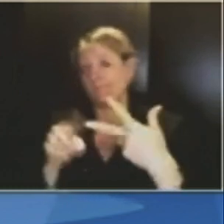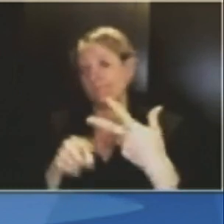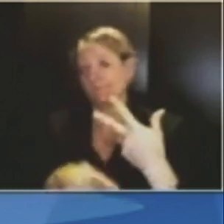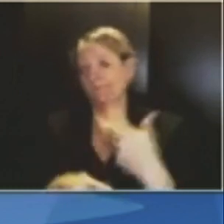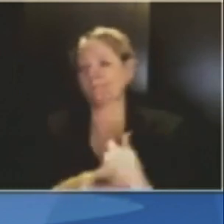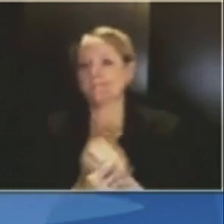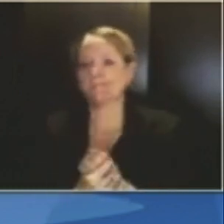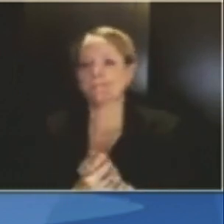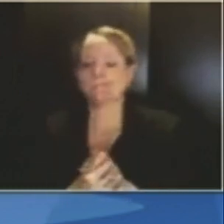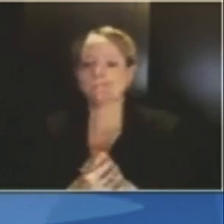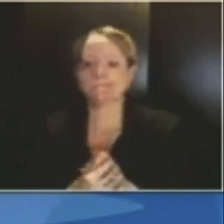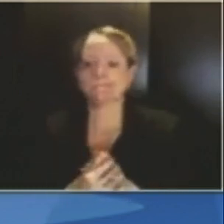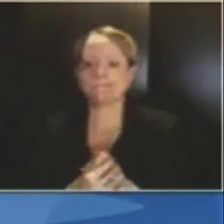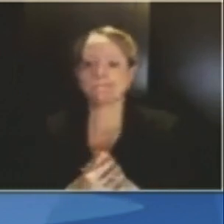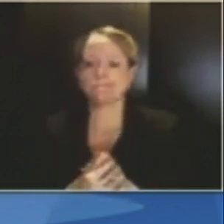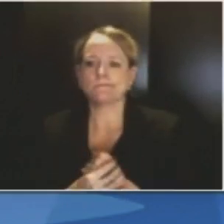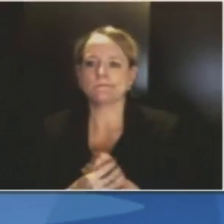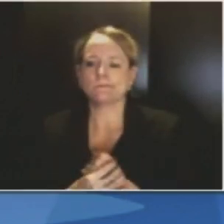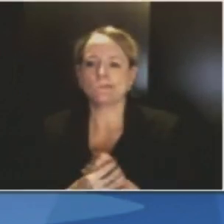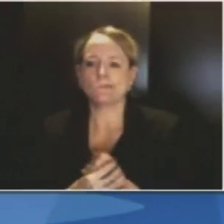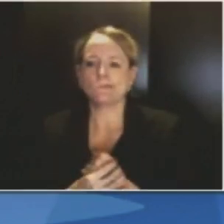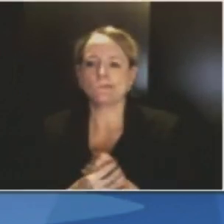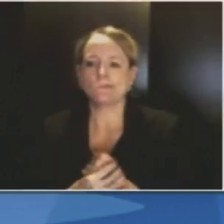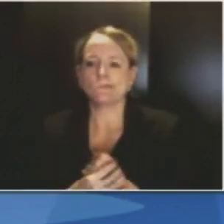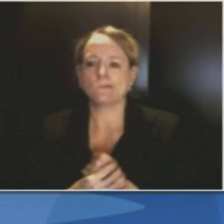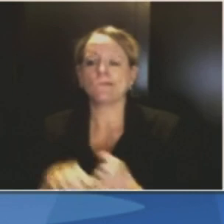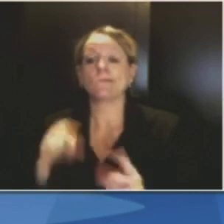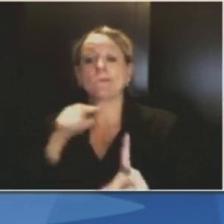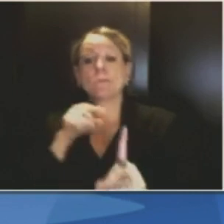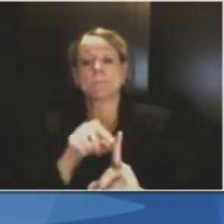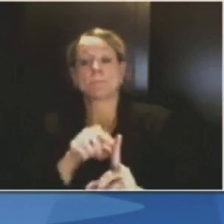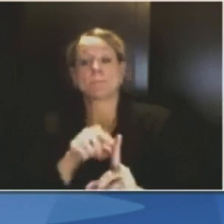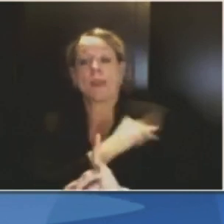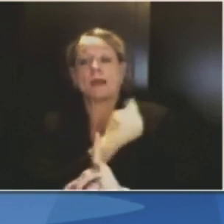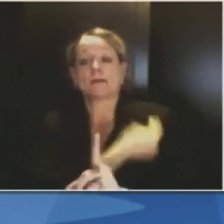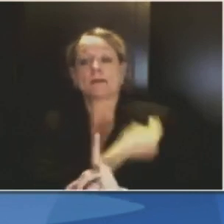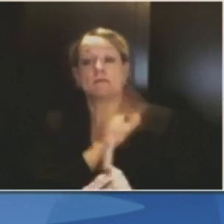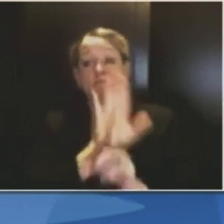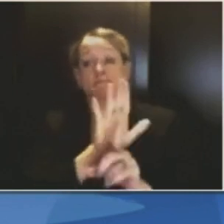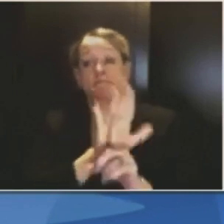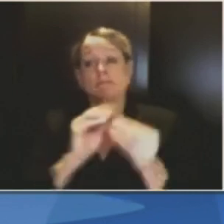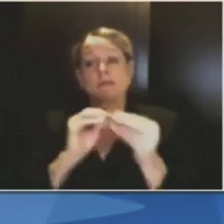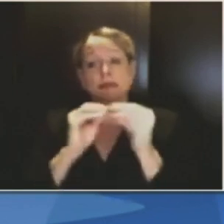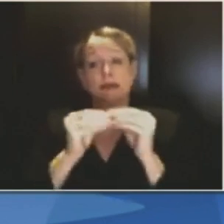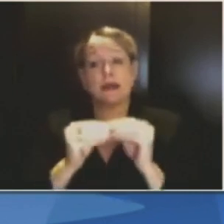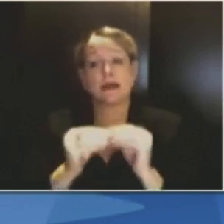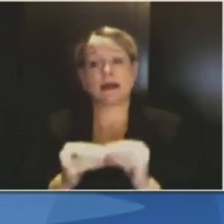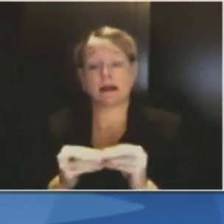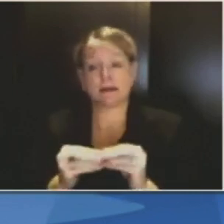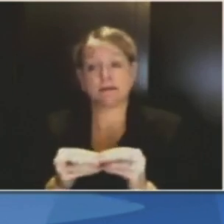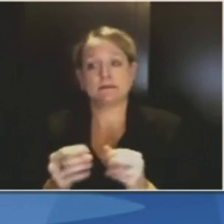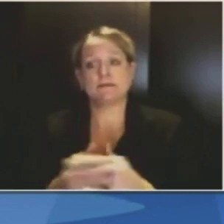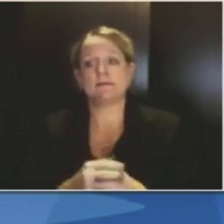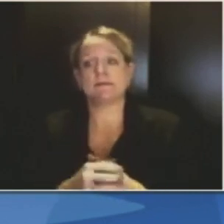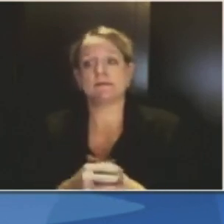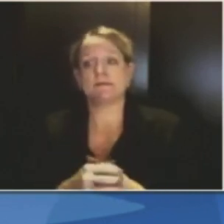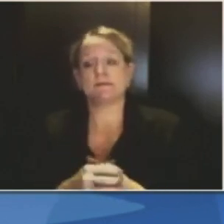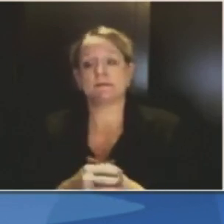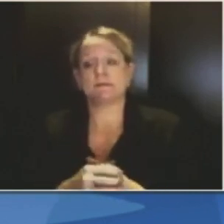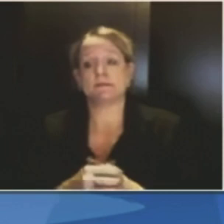expect accurate numbers. And then I also wonder, with the changes you've made in the data, in what's the graphics